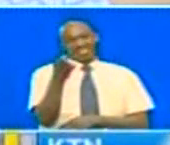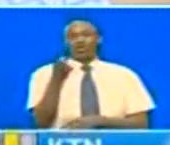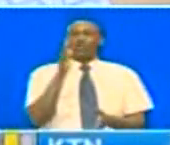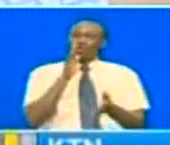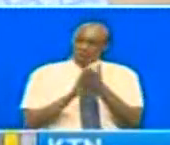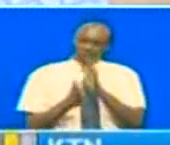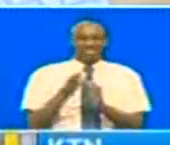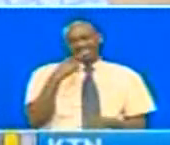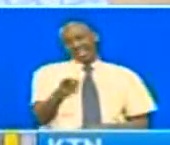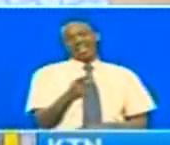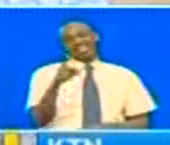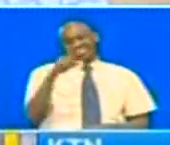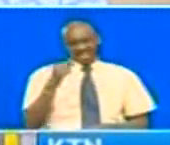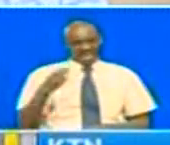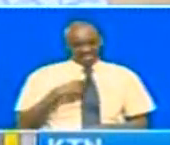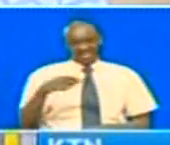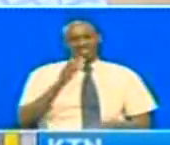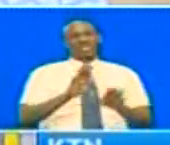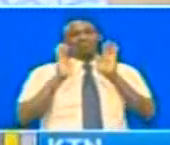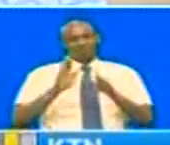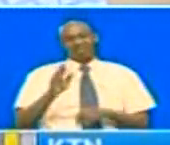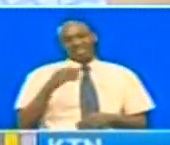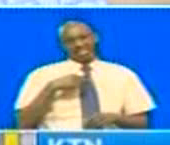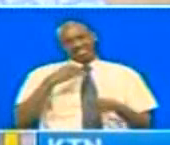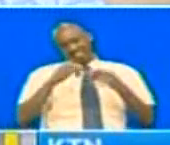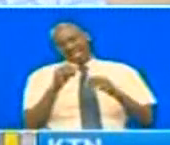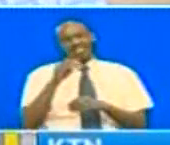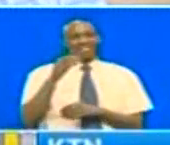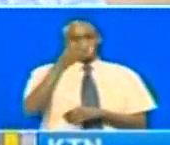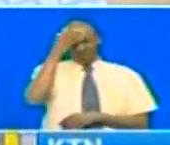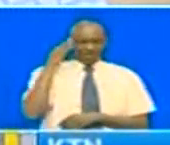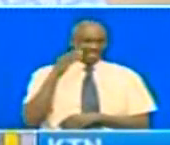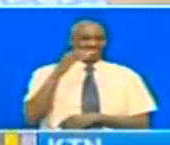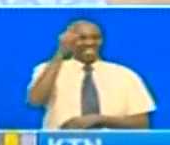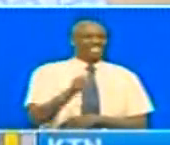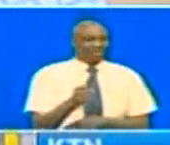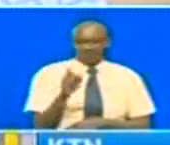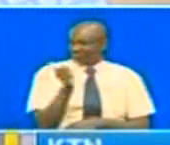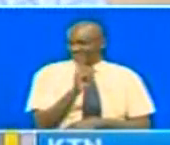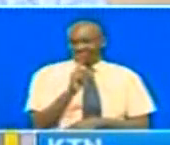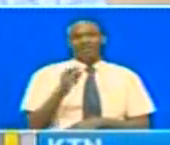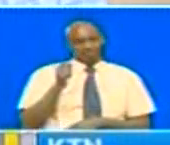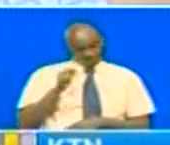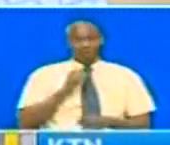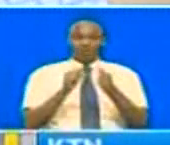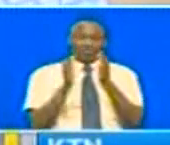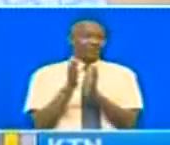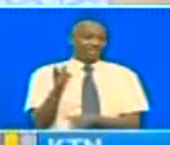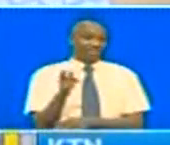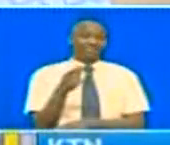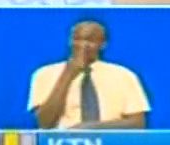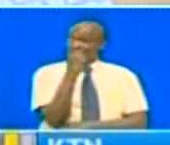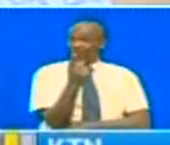can come and tell us that we should keep off and or forget about Kajiado. It's going to be a battle. And let me tell